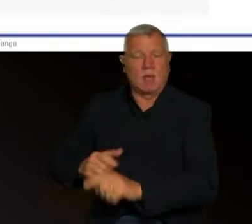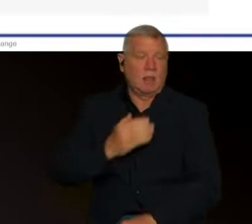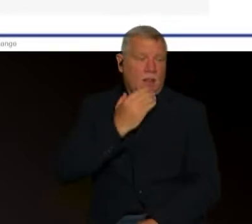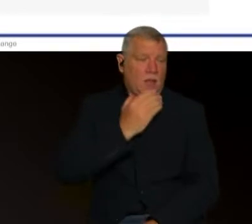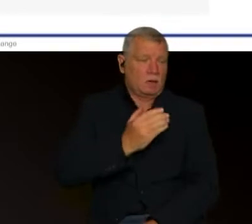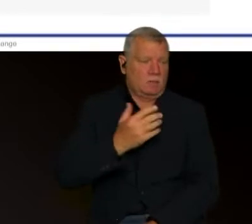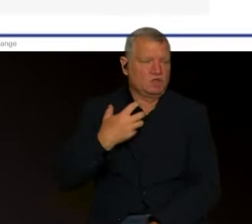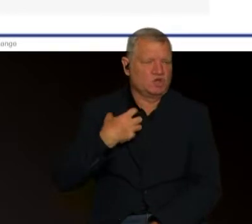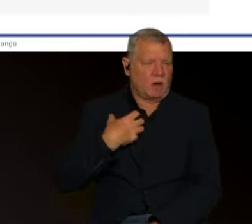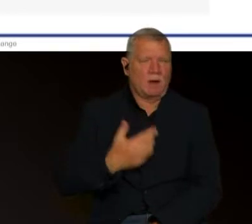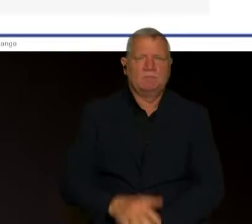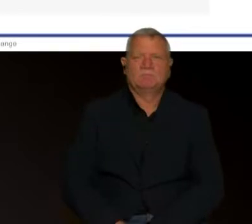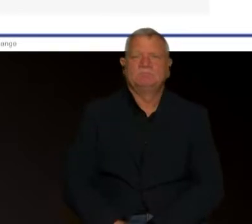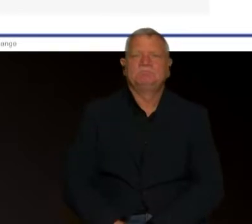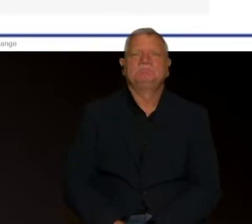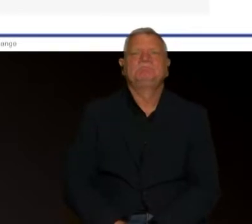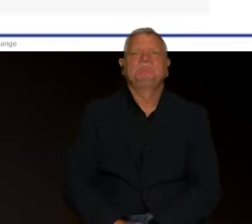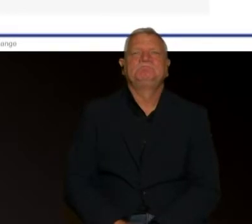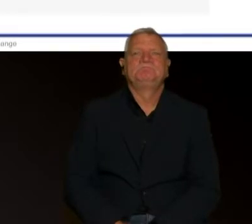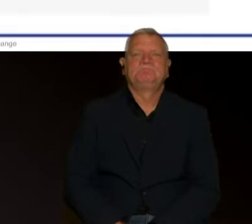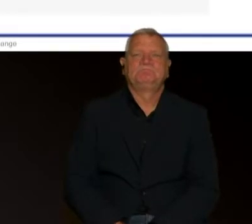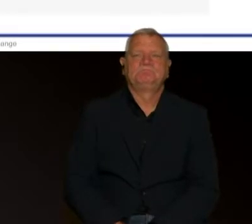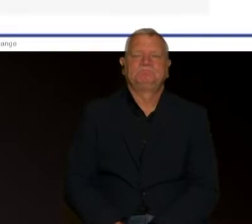Chairman. Thank you, Alejandro.